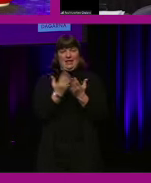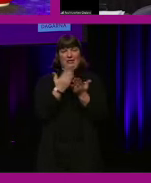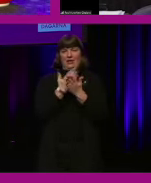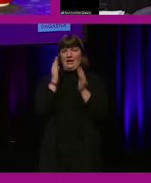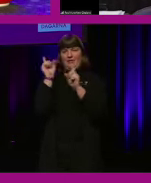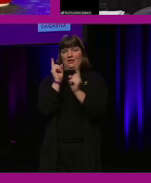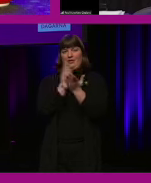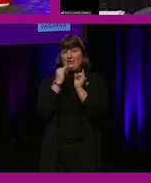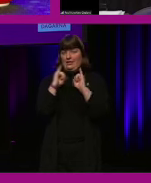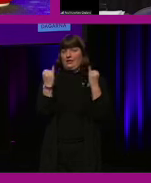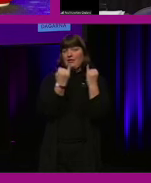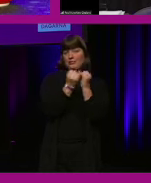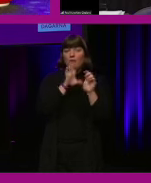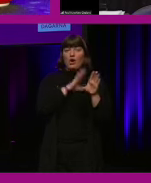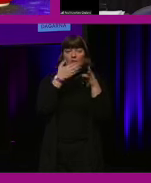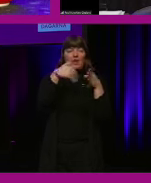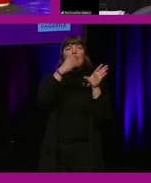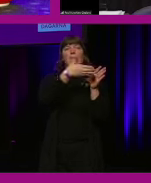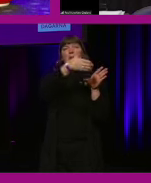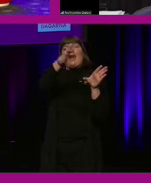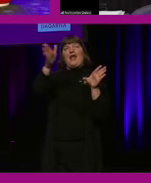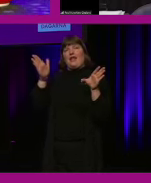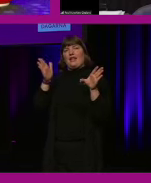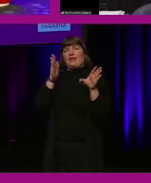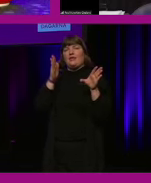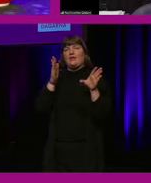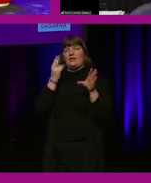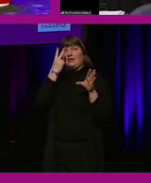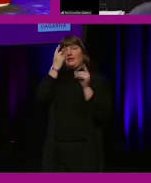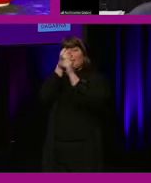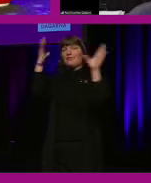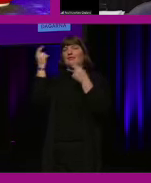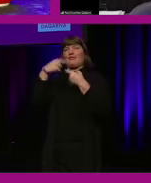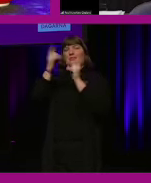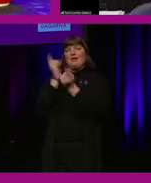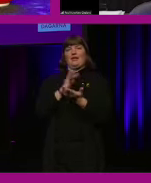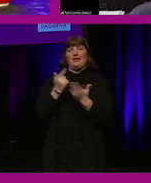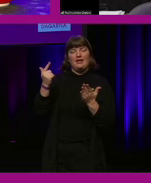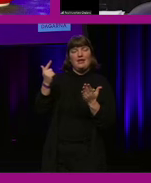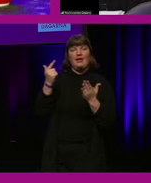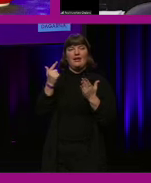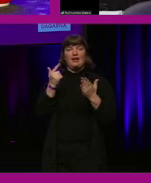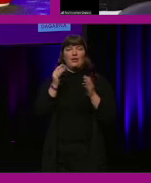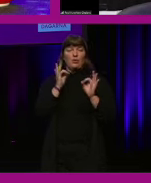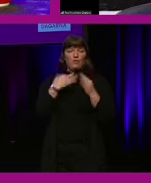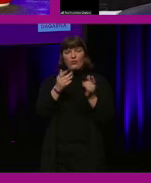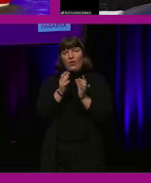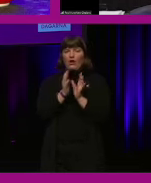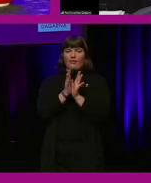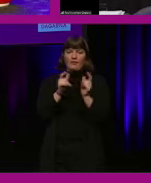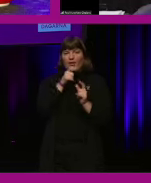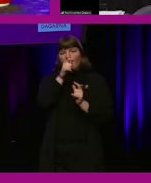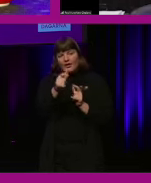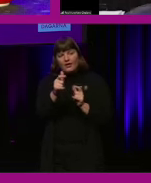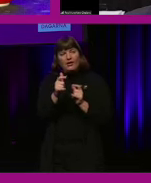should have this broad vision of human rights that I talked about earlier. Civil, political, economic, social, cultural rights, the right to a safe environment, indigenous people's